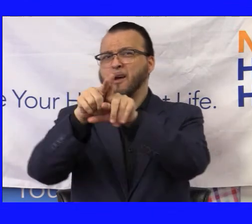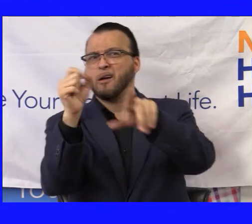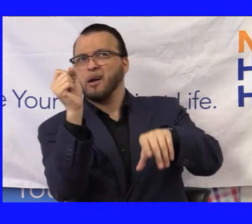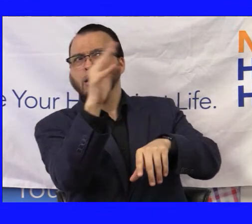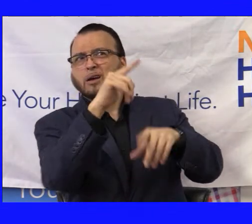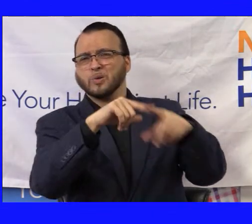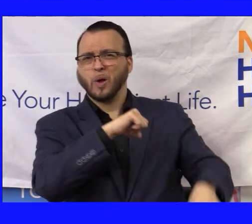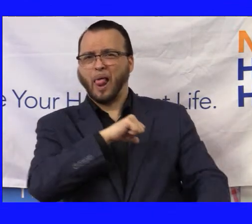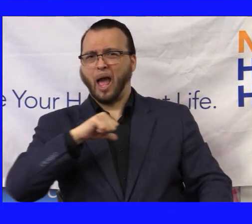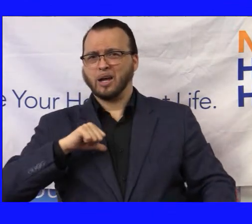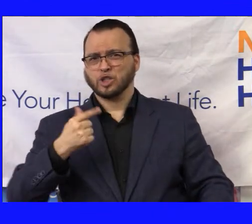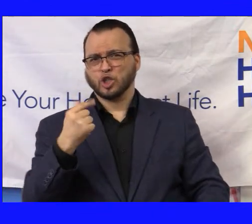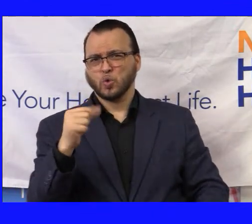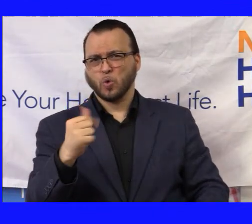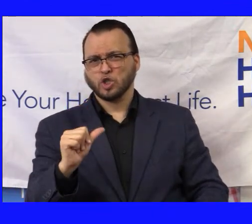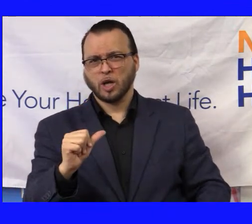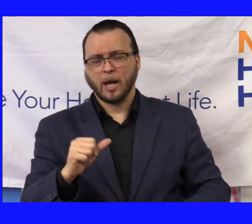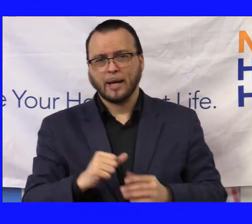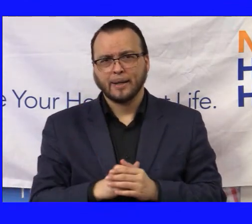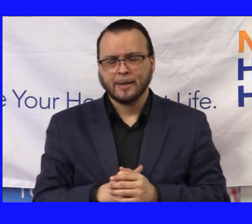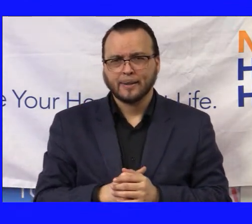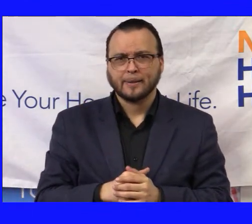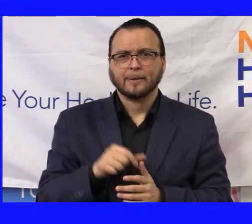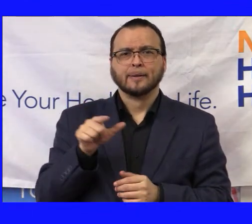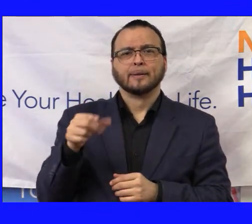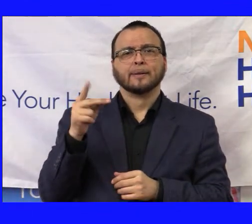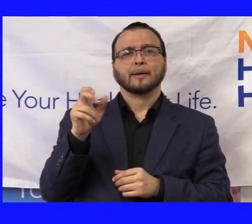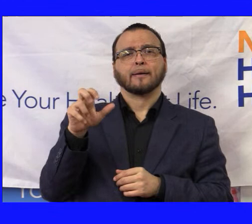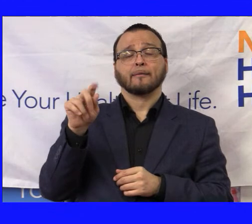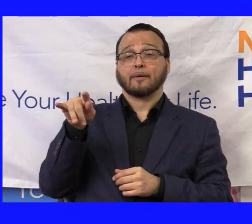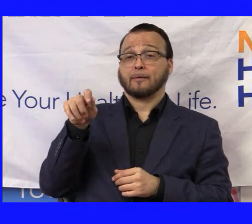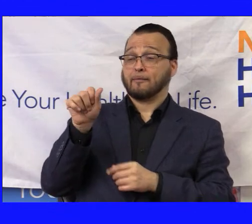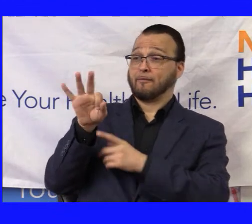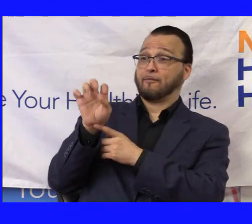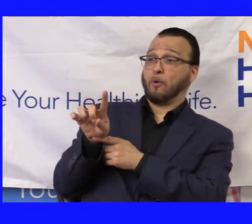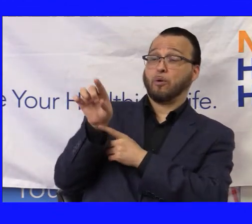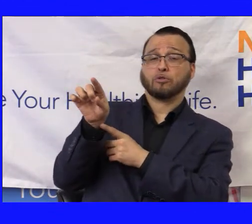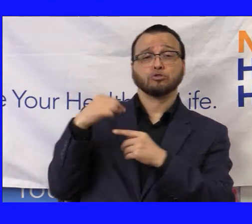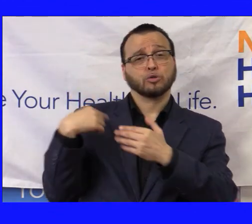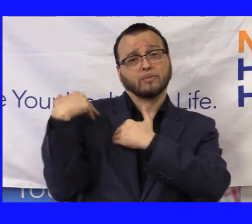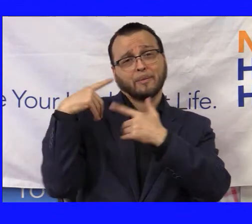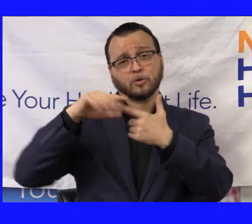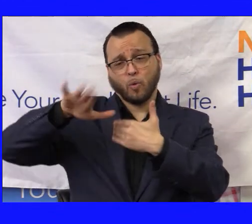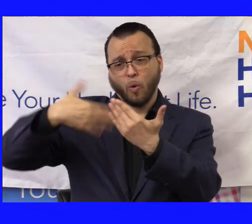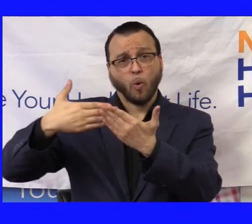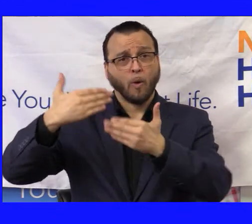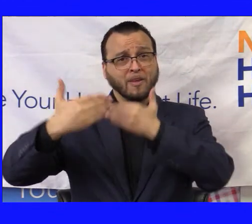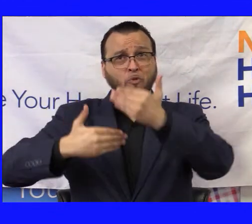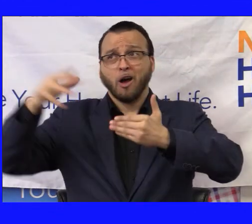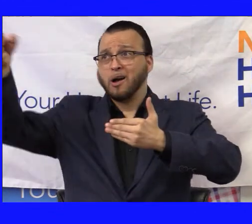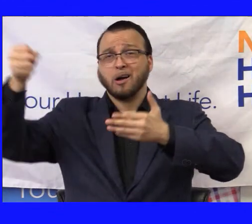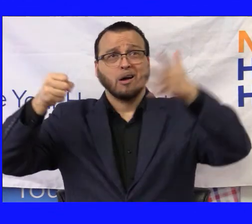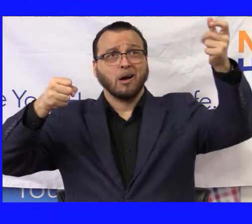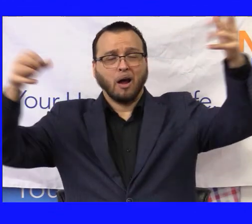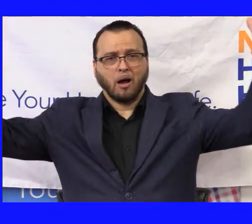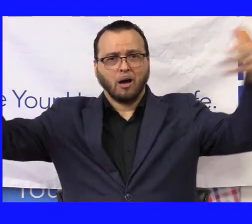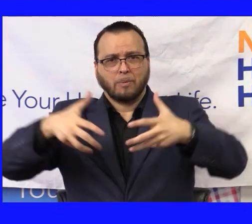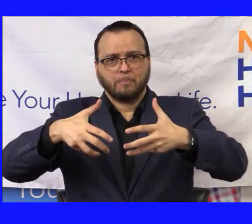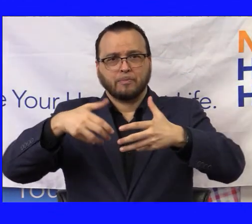Georgia. Kenra Ford was responsible for bringing all of that processes into our